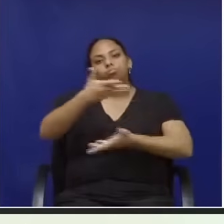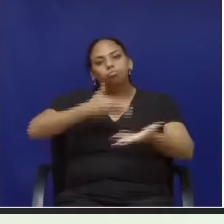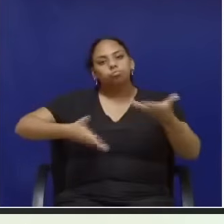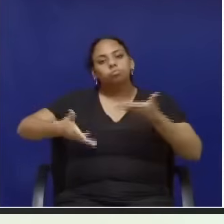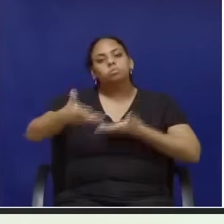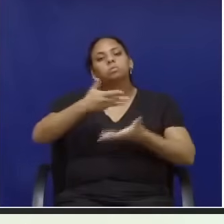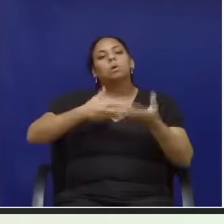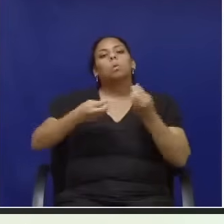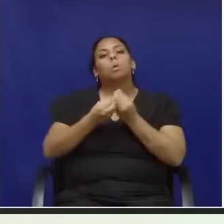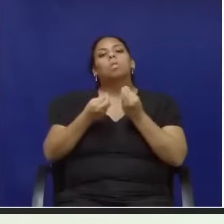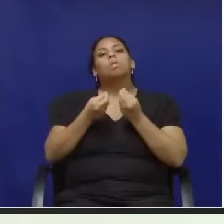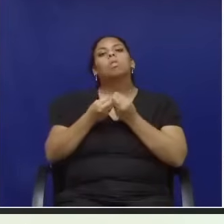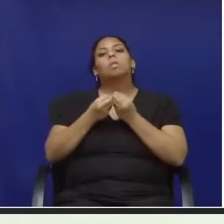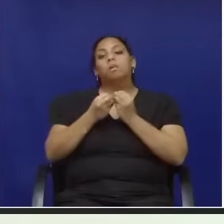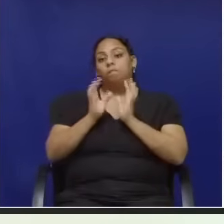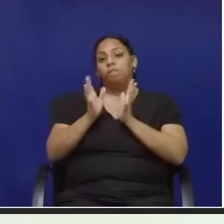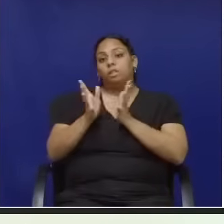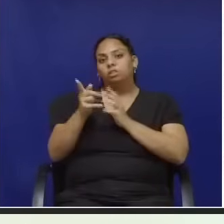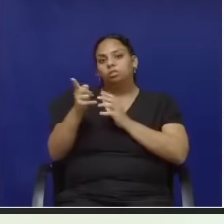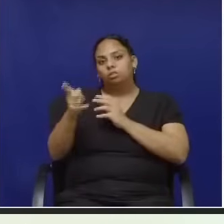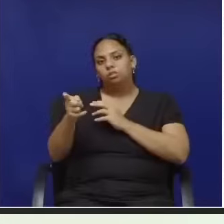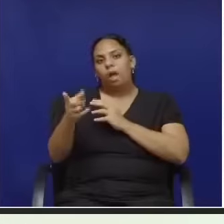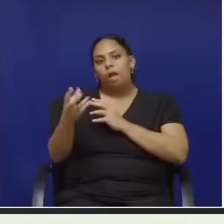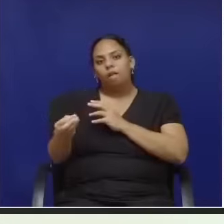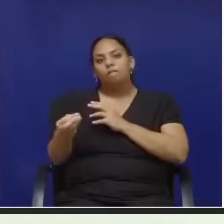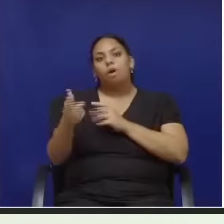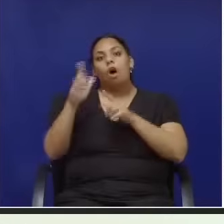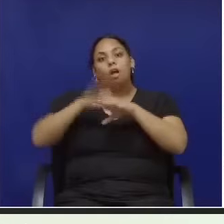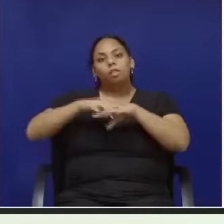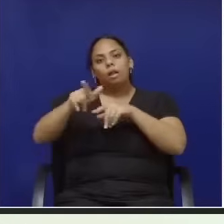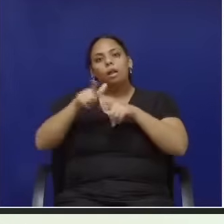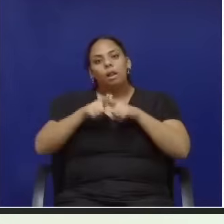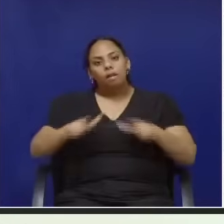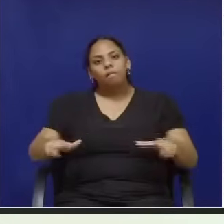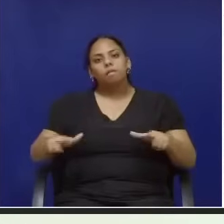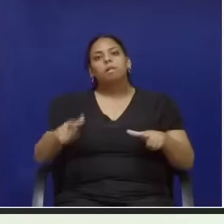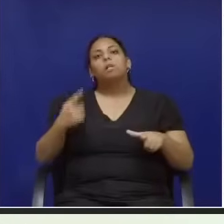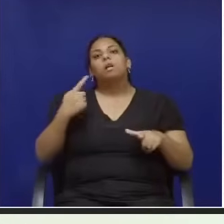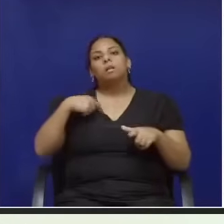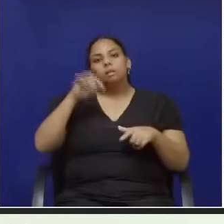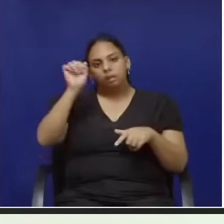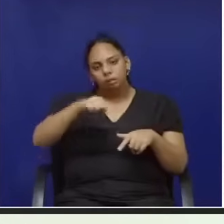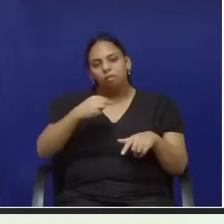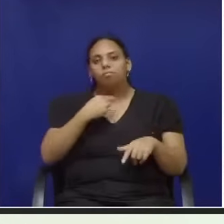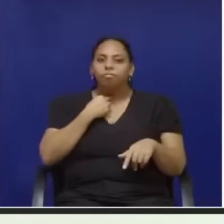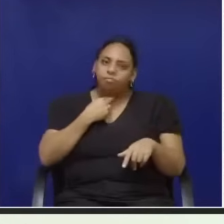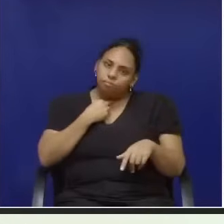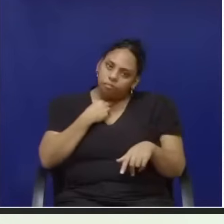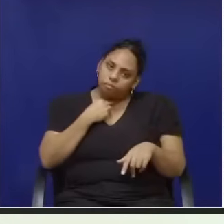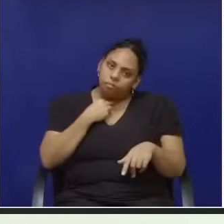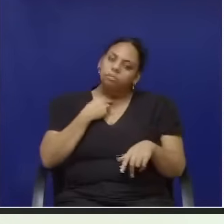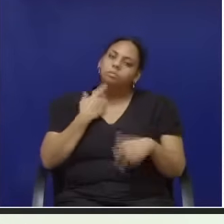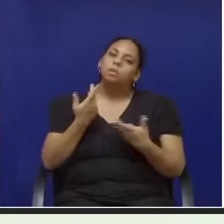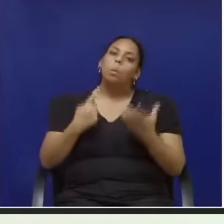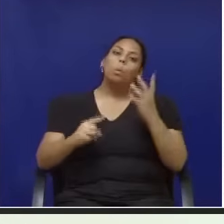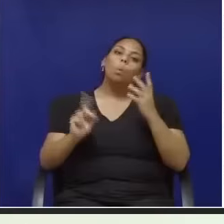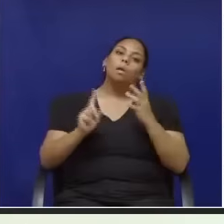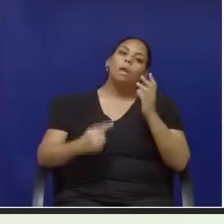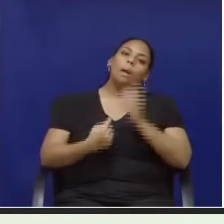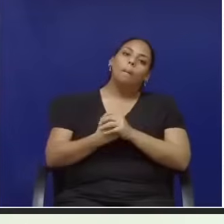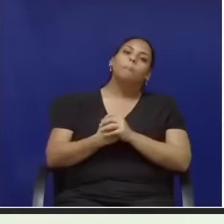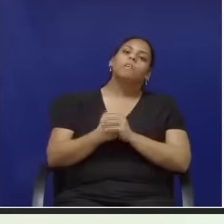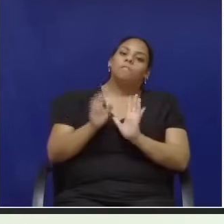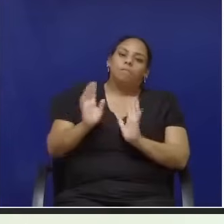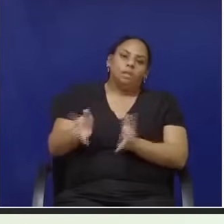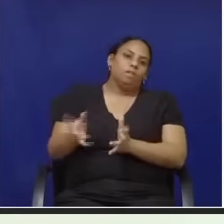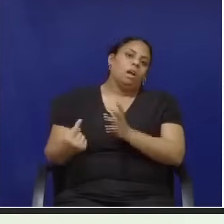the tensions that existed at that level. And of course, unfortunately, what has happened, and I think